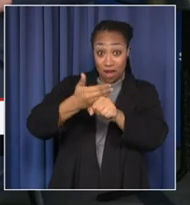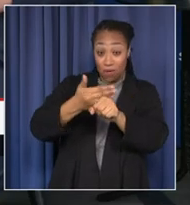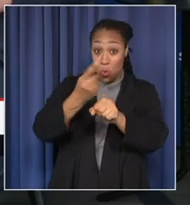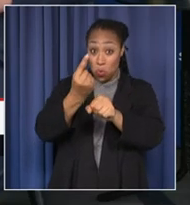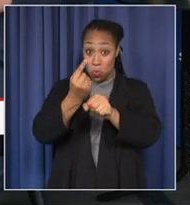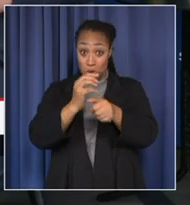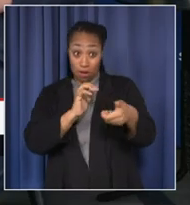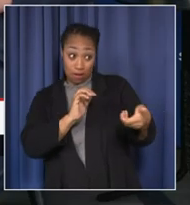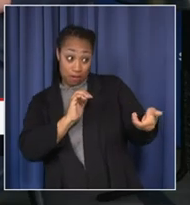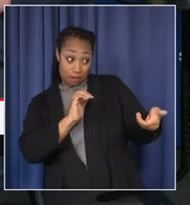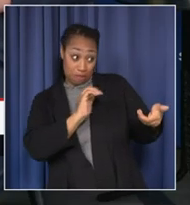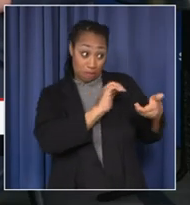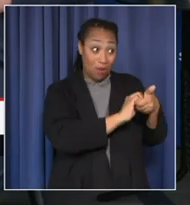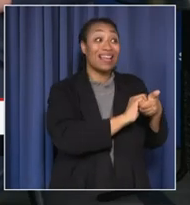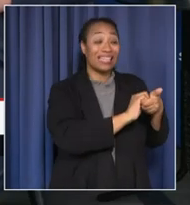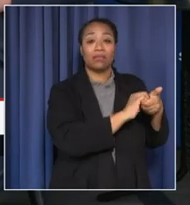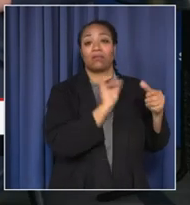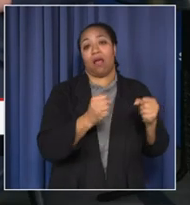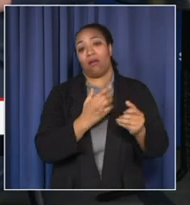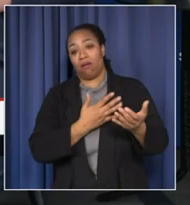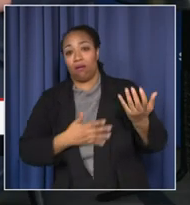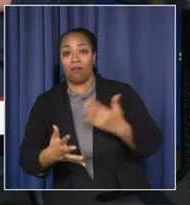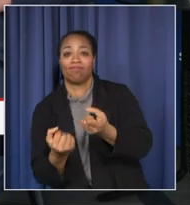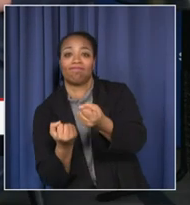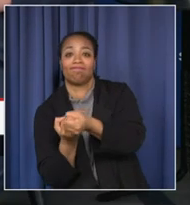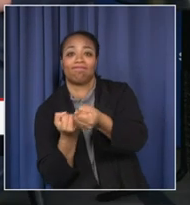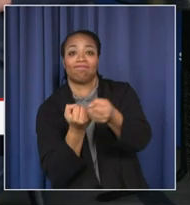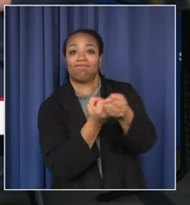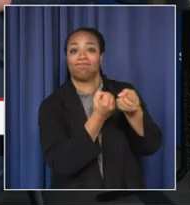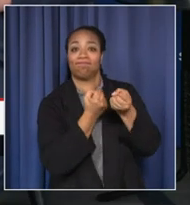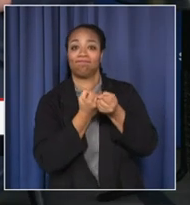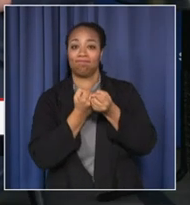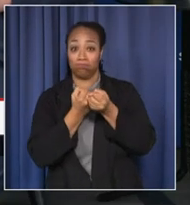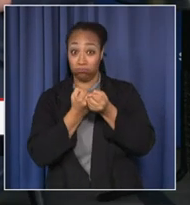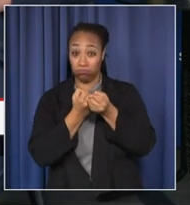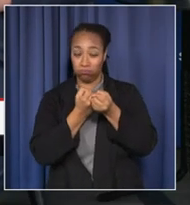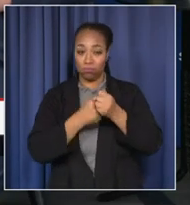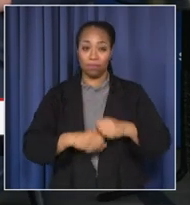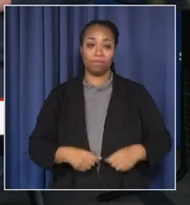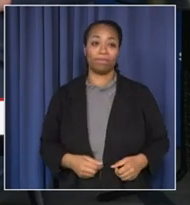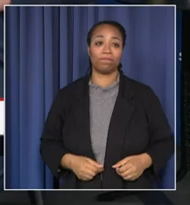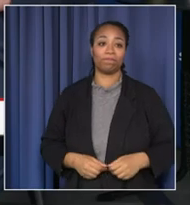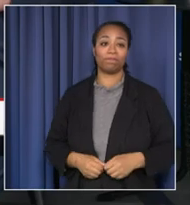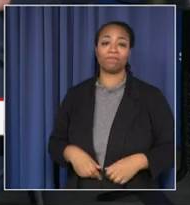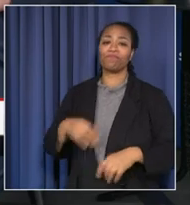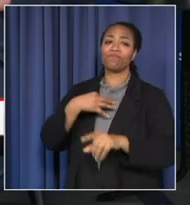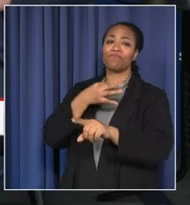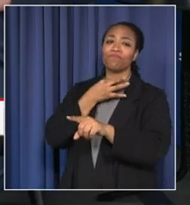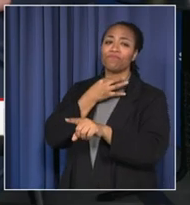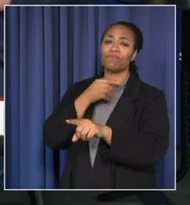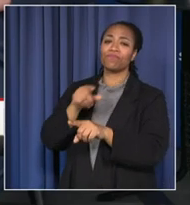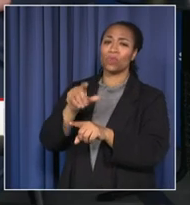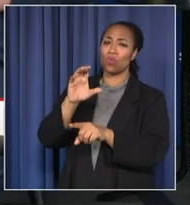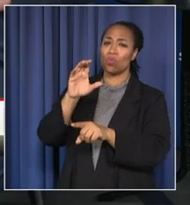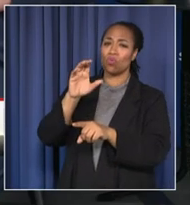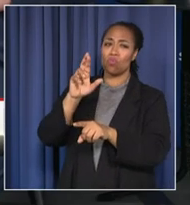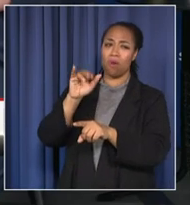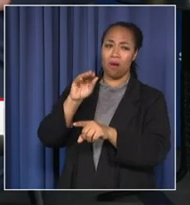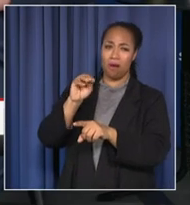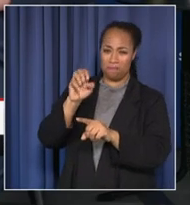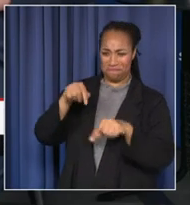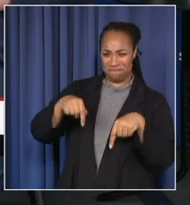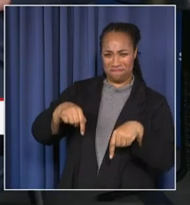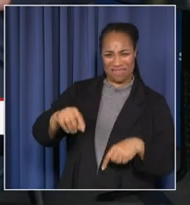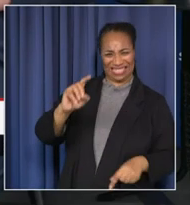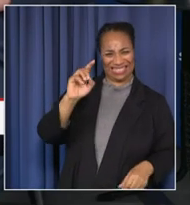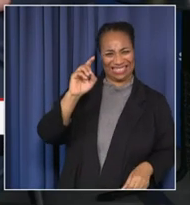a little bit about crime in D.C. The D.C. Police Union has said that the force is staffed at dangerously low levels, the lowest number, they